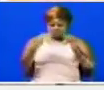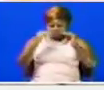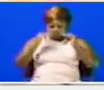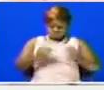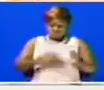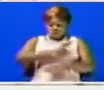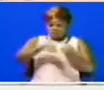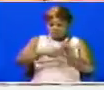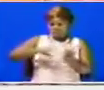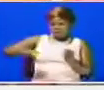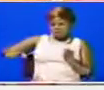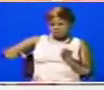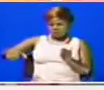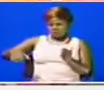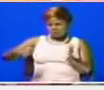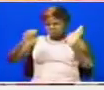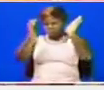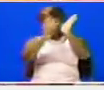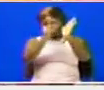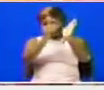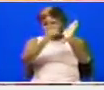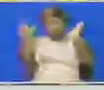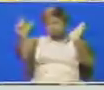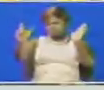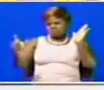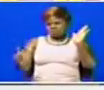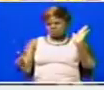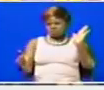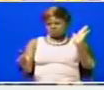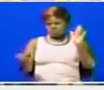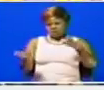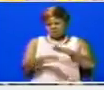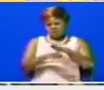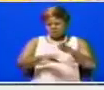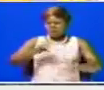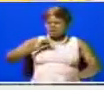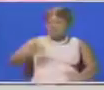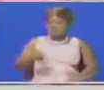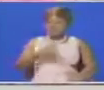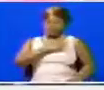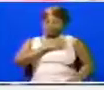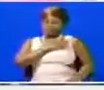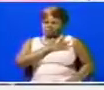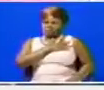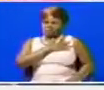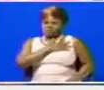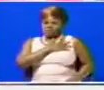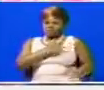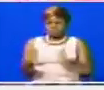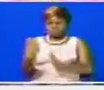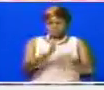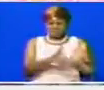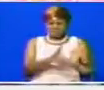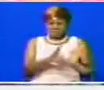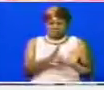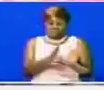all county assemblies in Ukambani and Coast regions that are under the command of NASA, a strategy that has